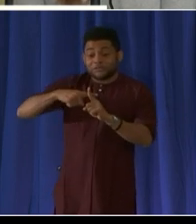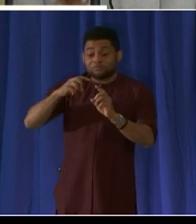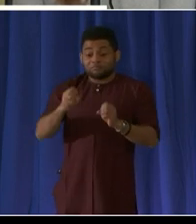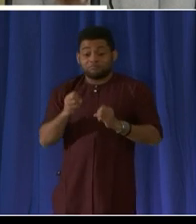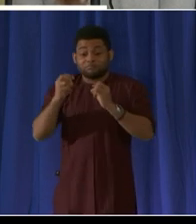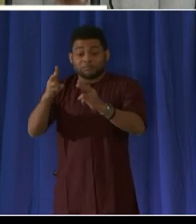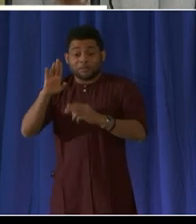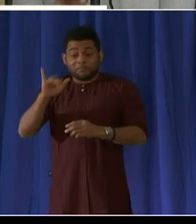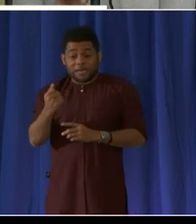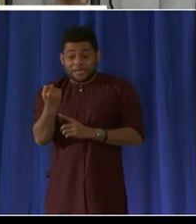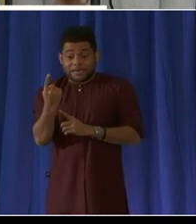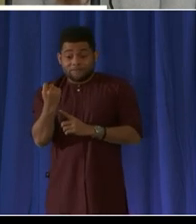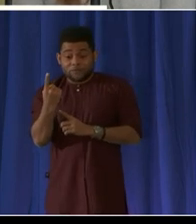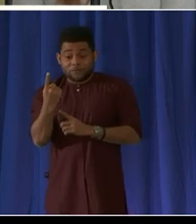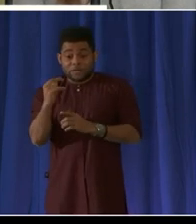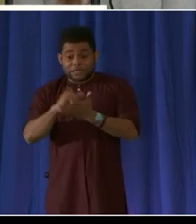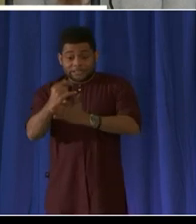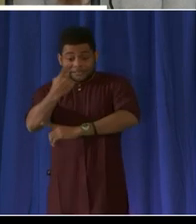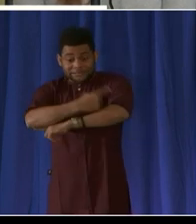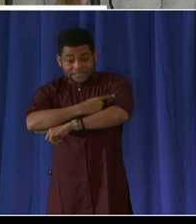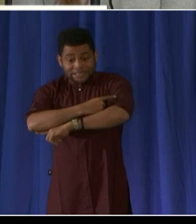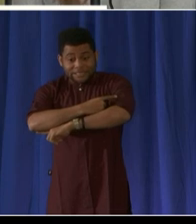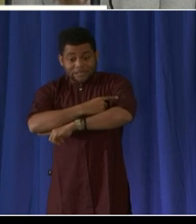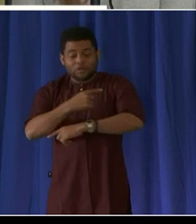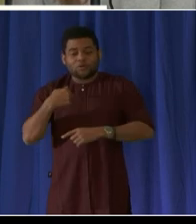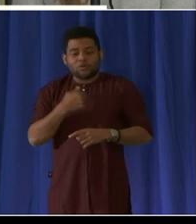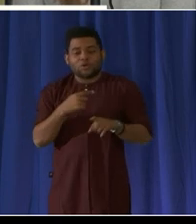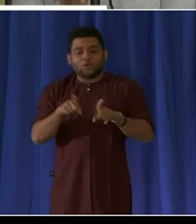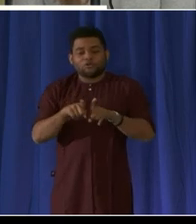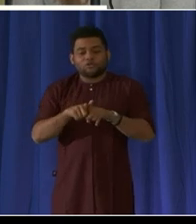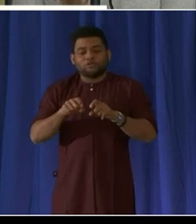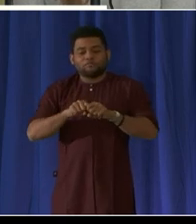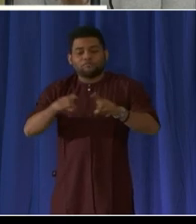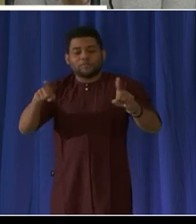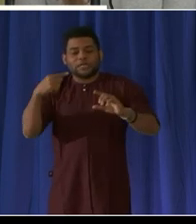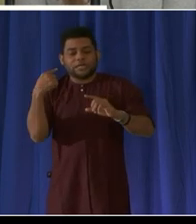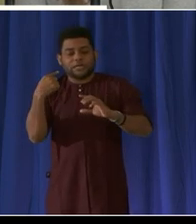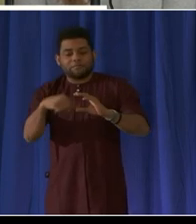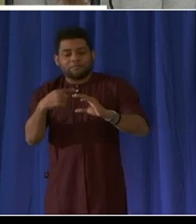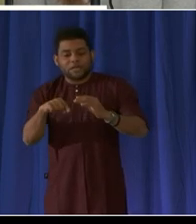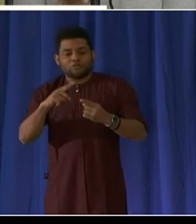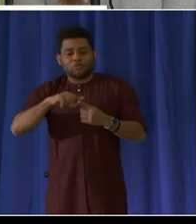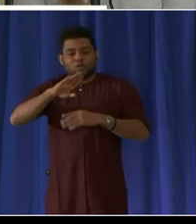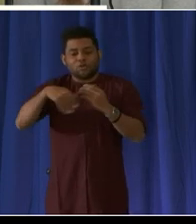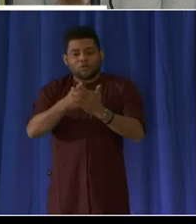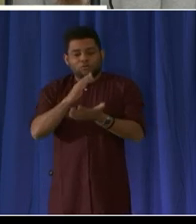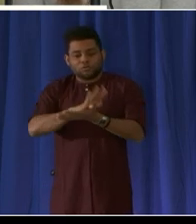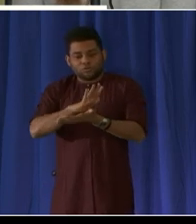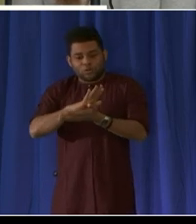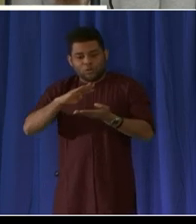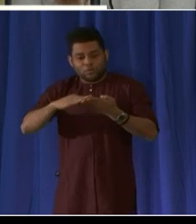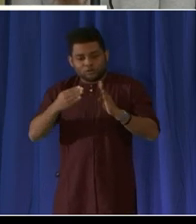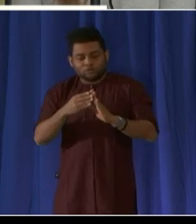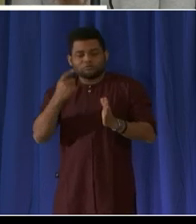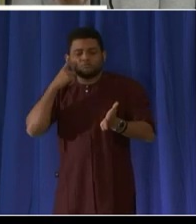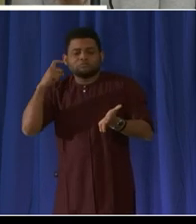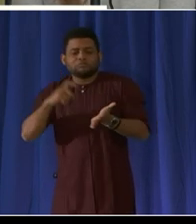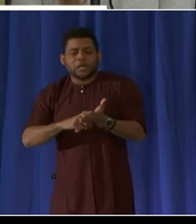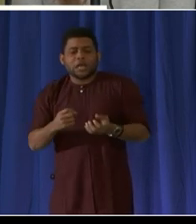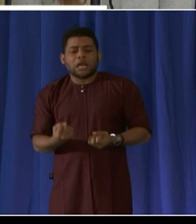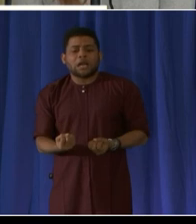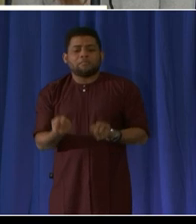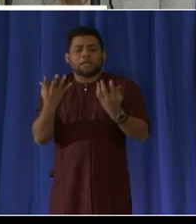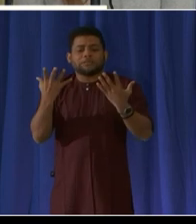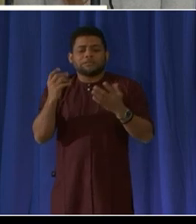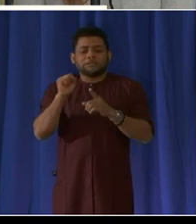by 11 a.m. that day. We also send via email to our school communities a notification of how many cases